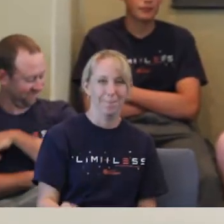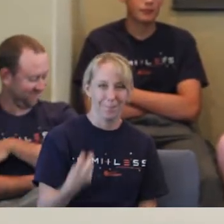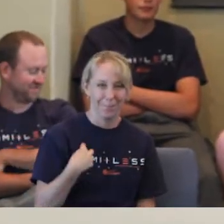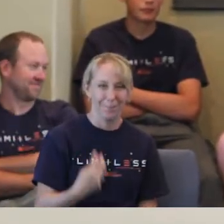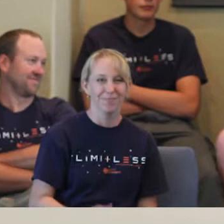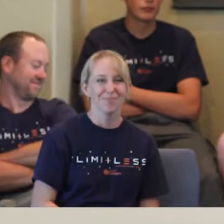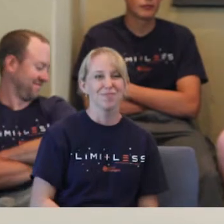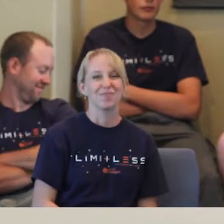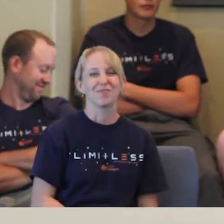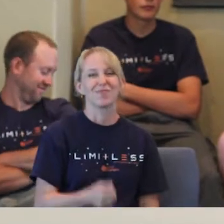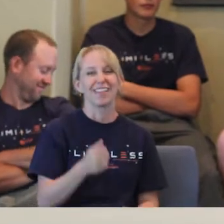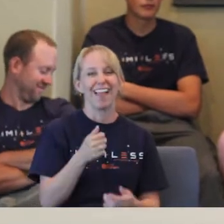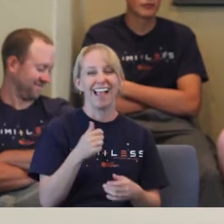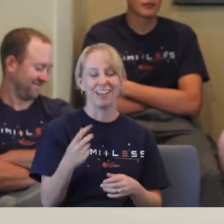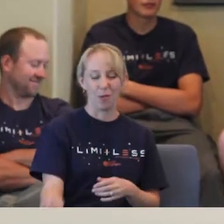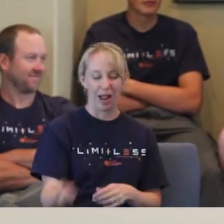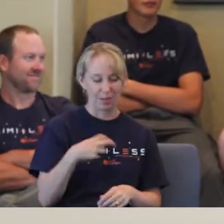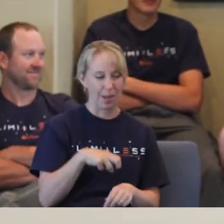love to jump on people.